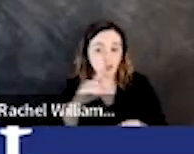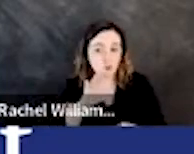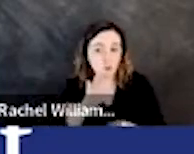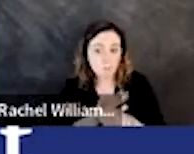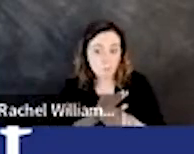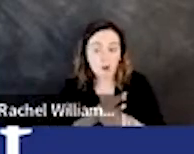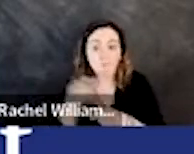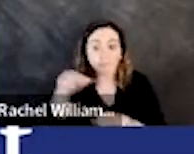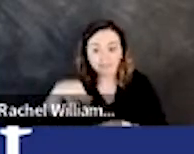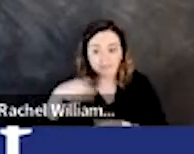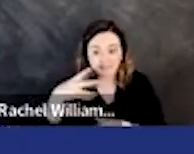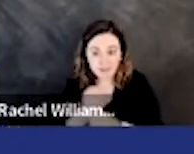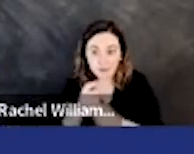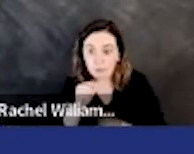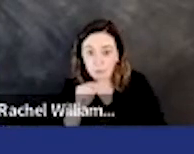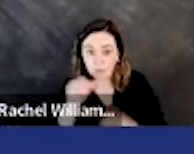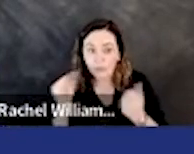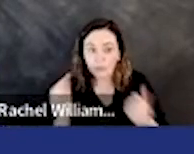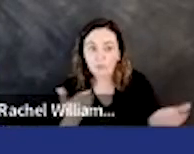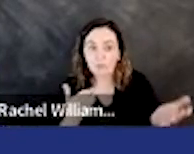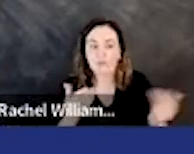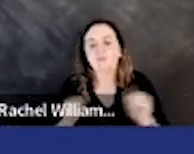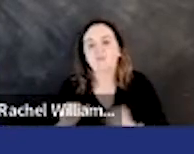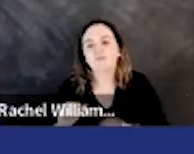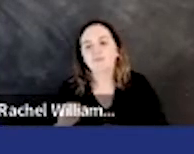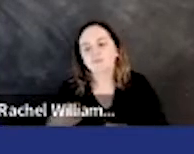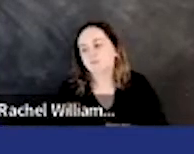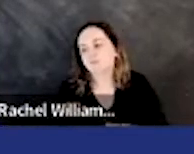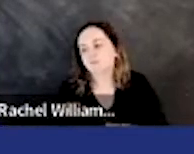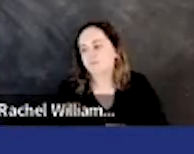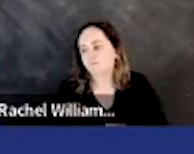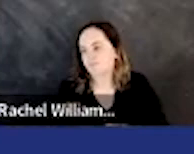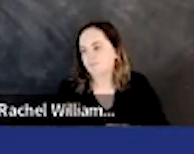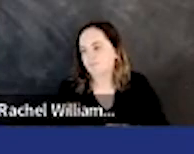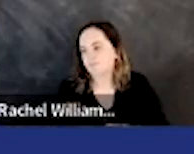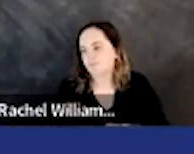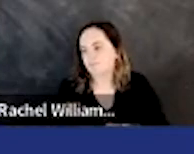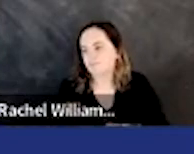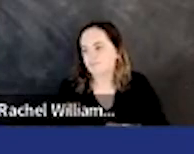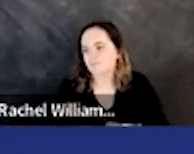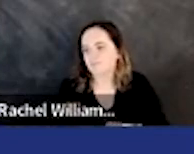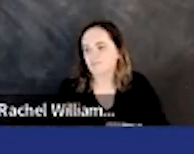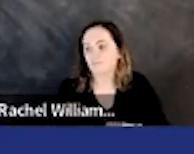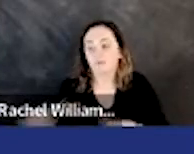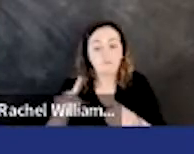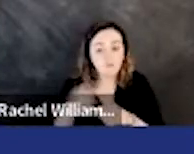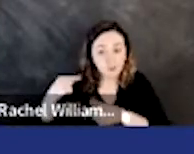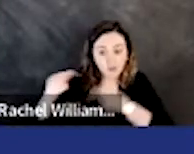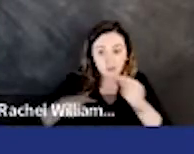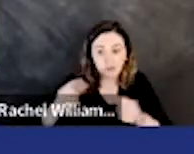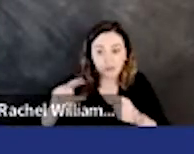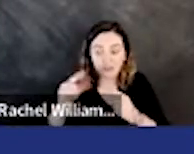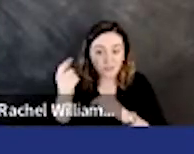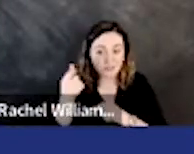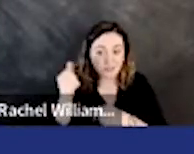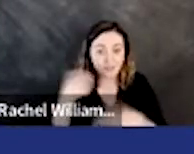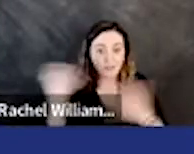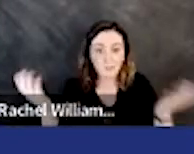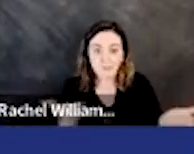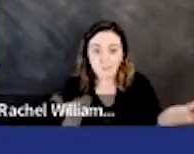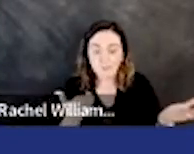High School this year is Allison Lawrence. The recipient of the First Generation Scholarship is